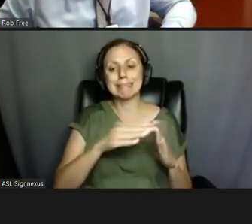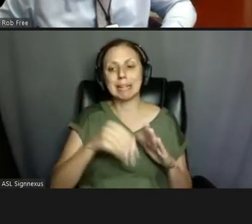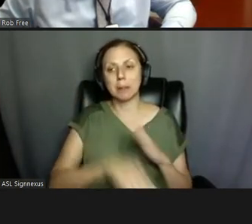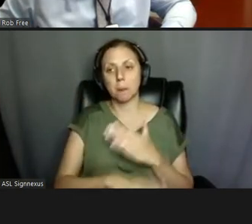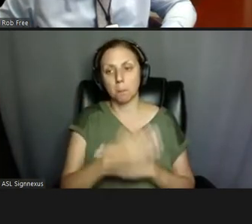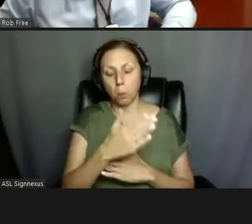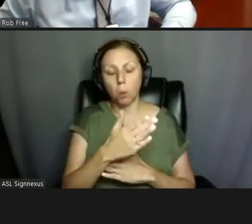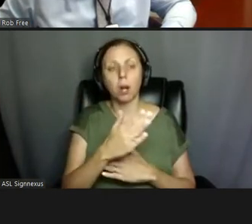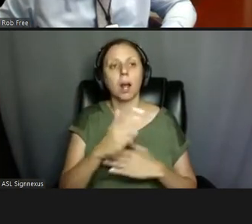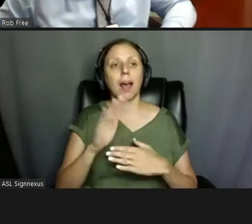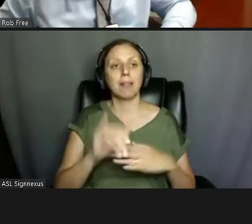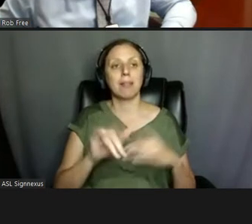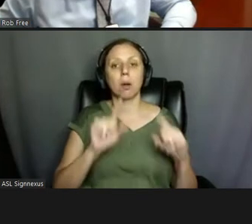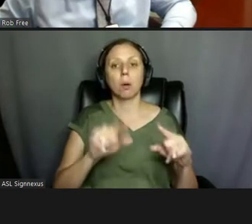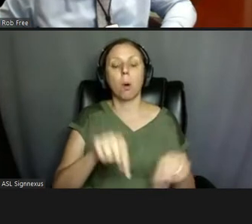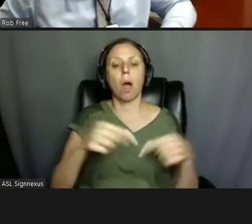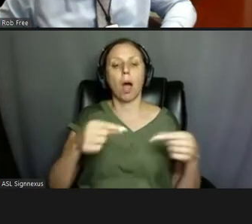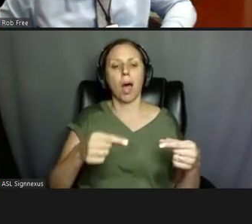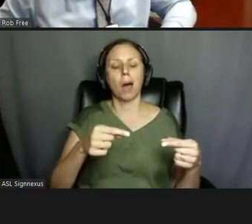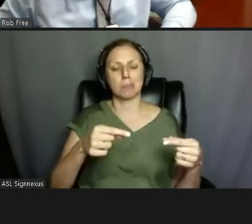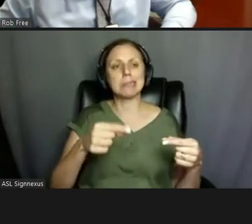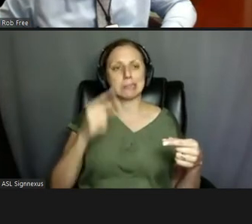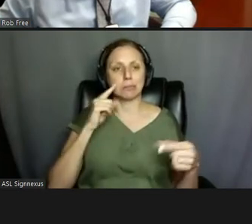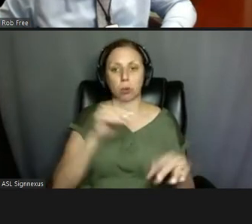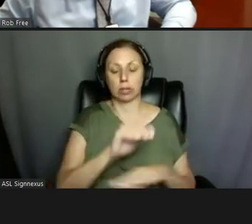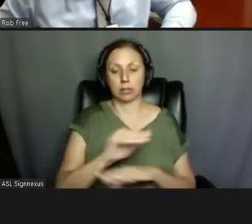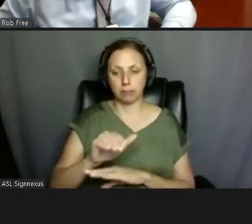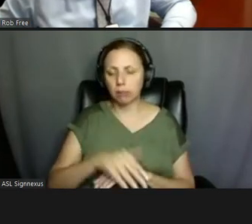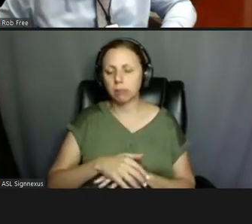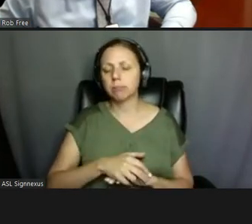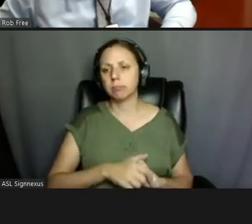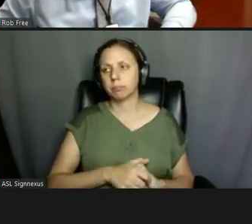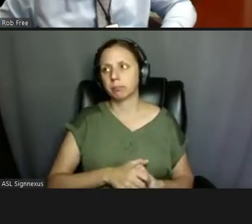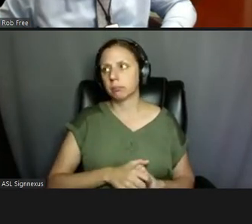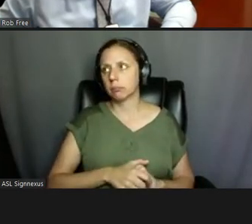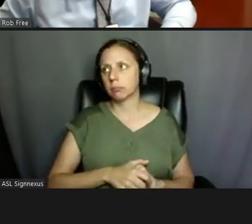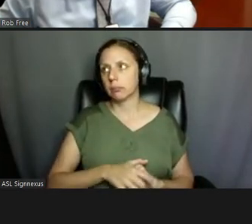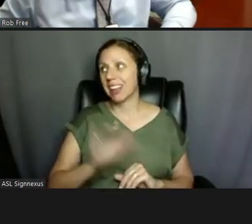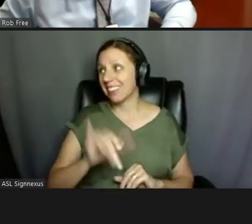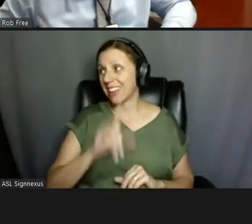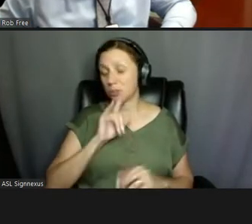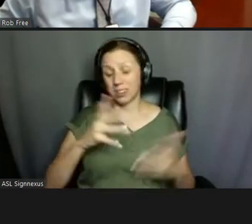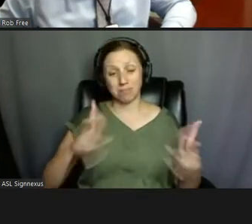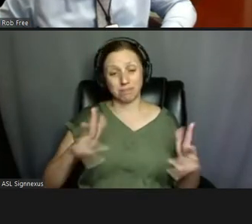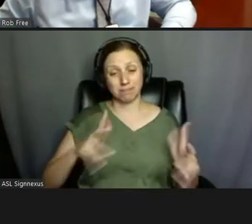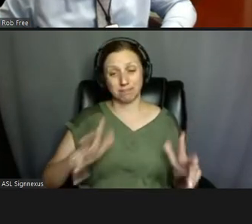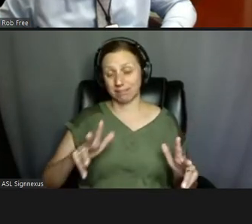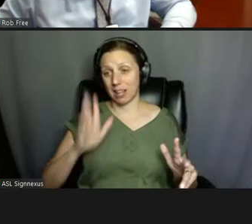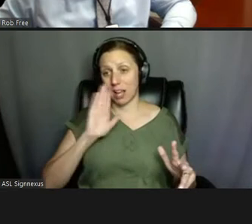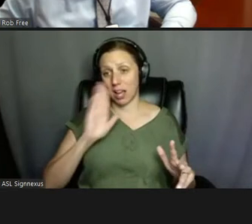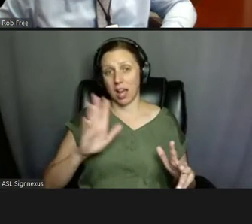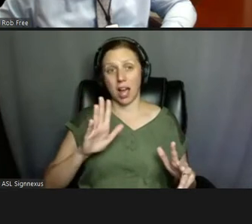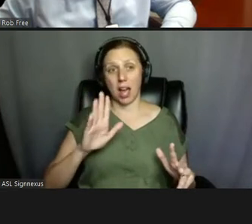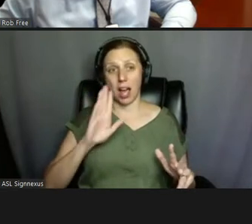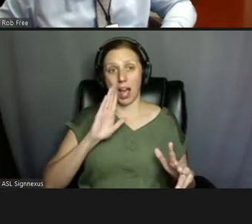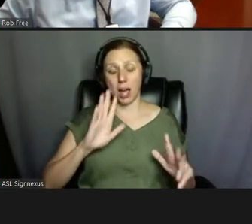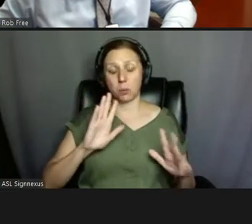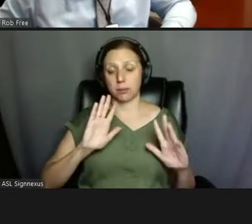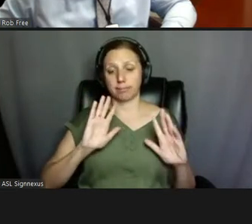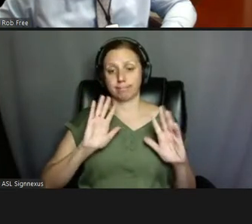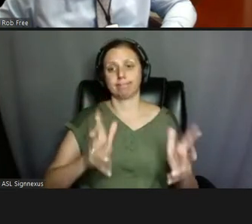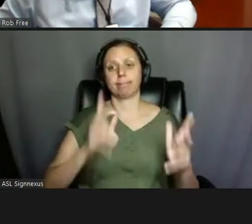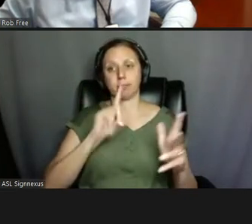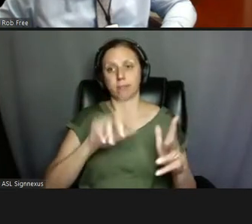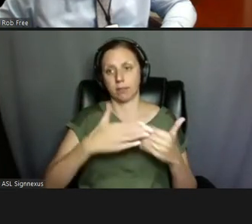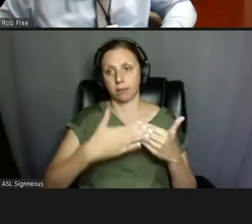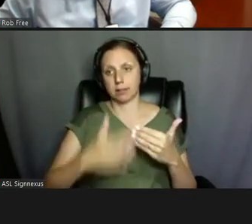going the opposite direction in the evening. That's really it. I'll yield the rest of my time. I'd like you to